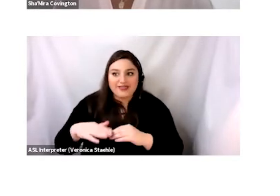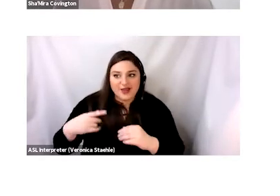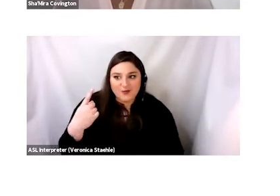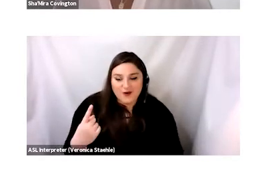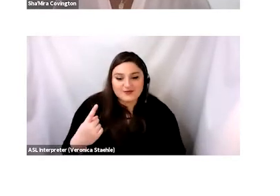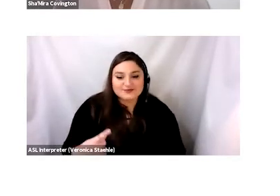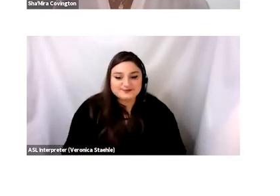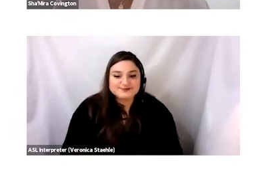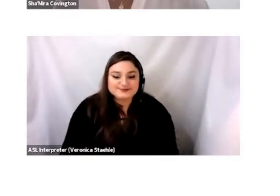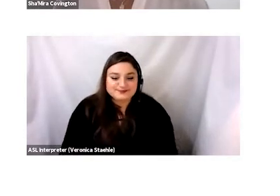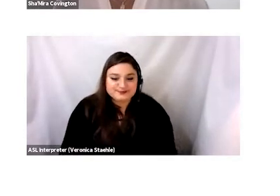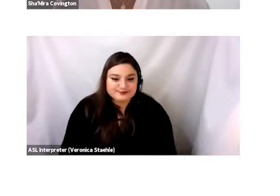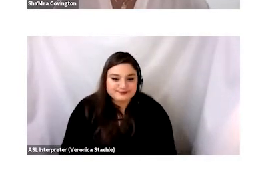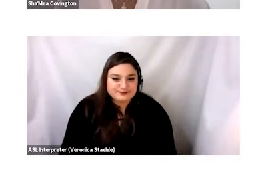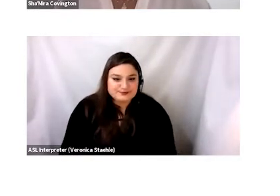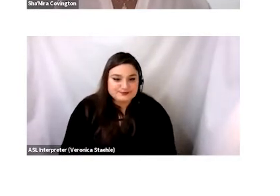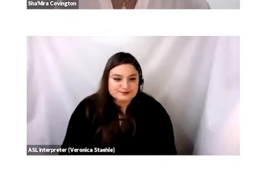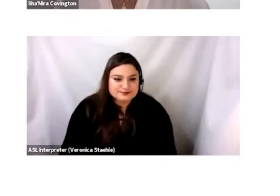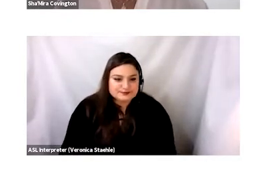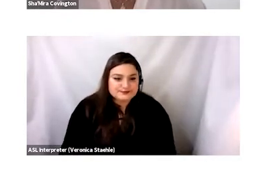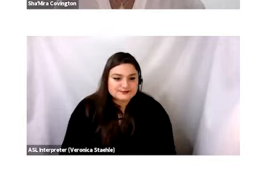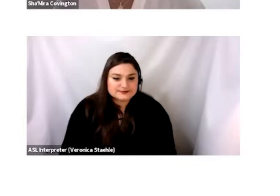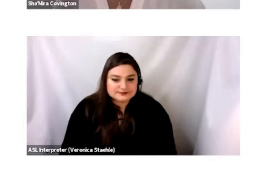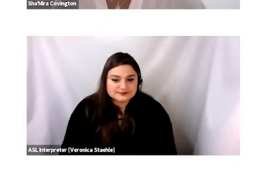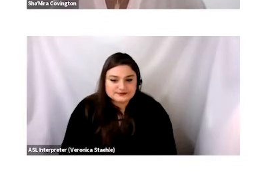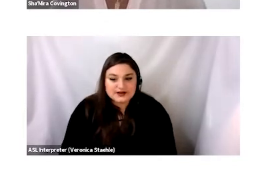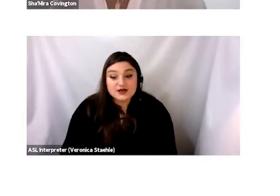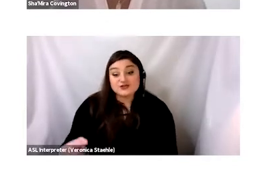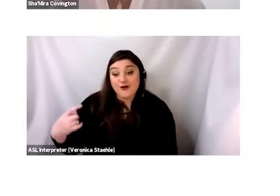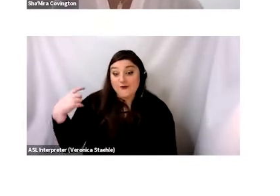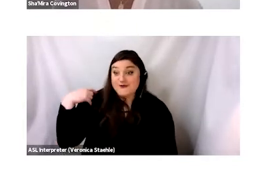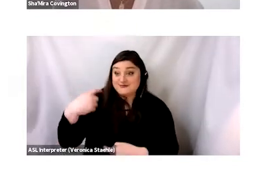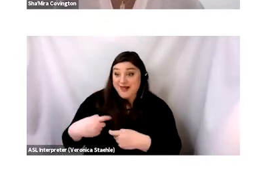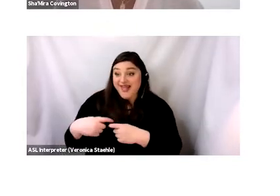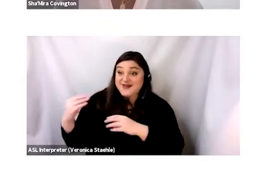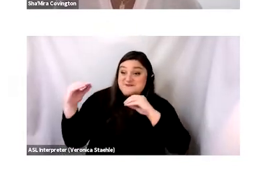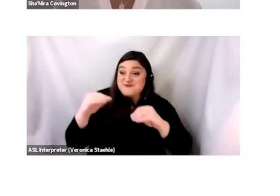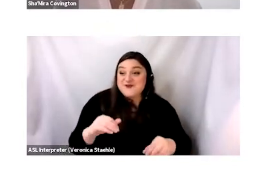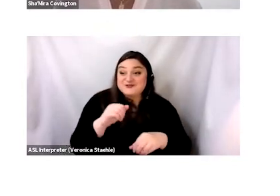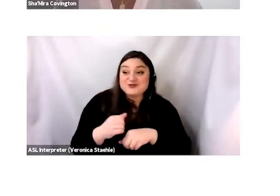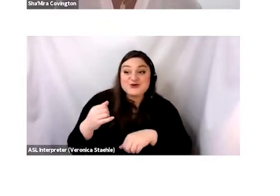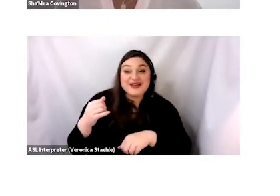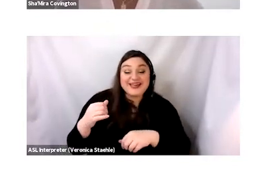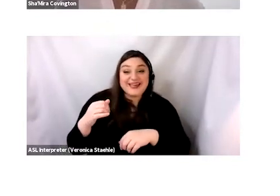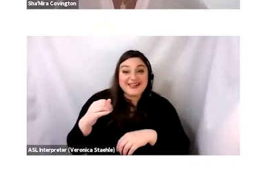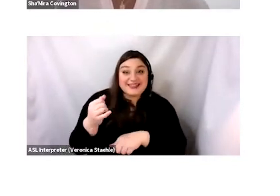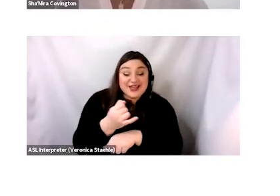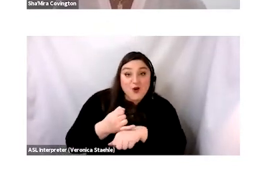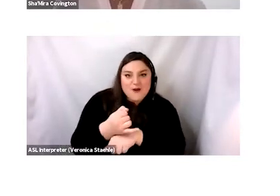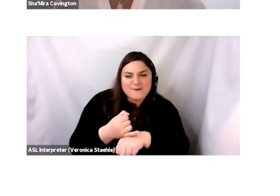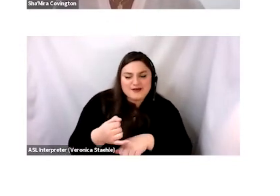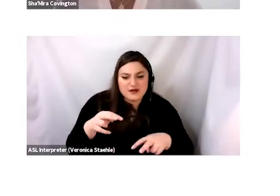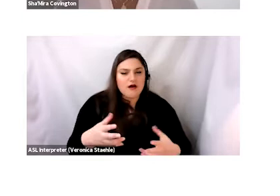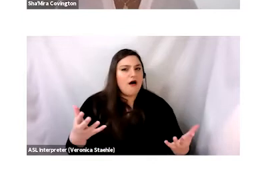early Caribbean proved a massive disappointment for Spaniards. They had hoped to find mineral wealth in exploitable